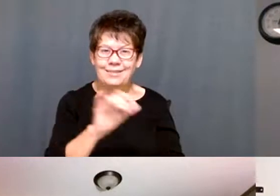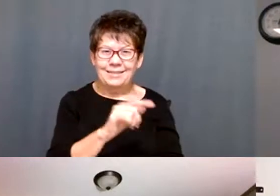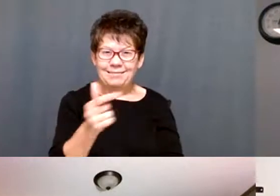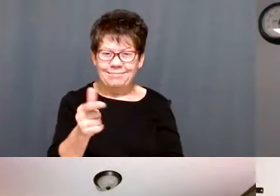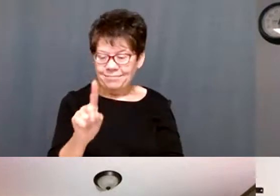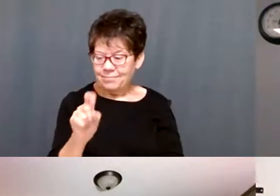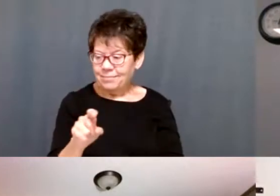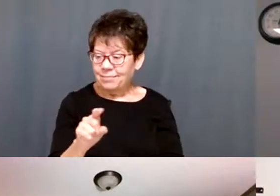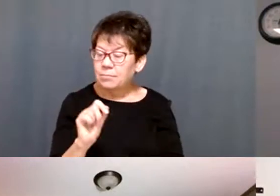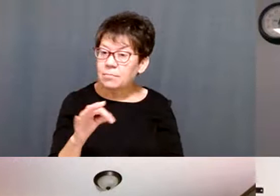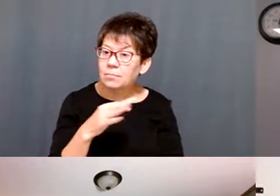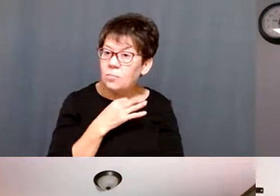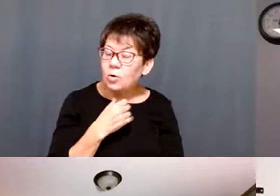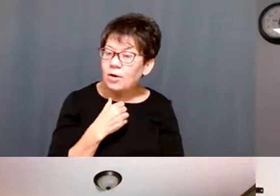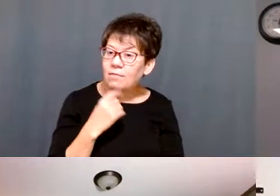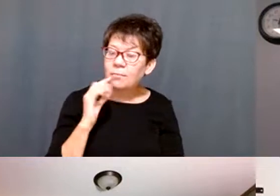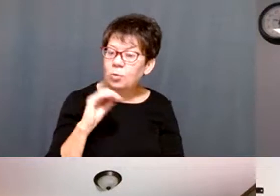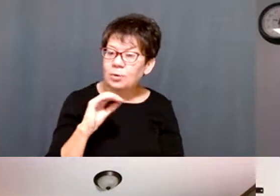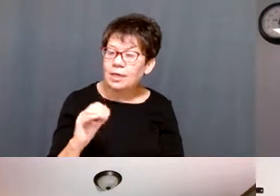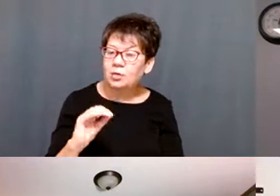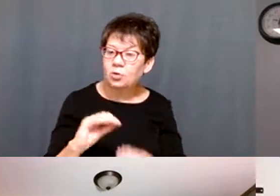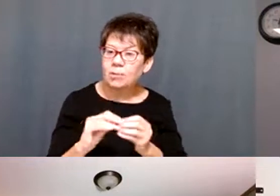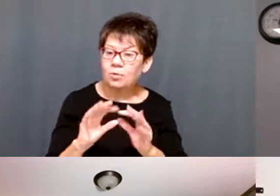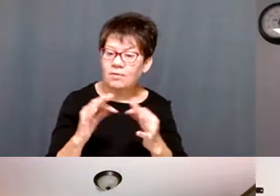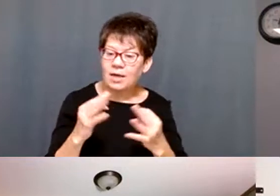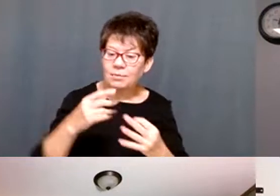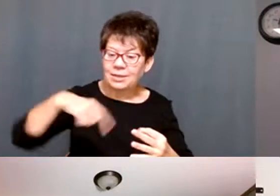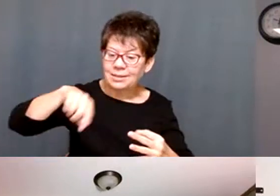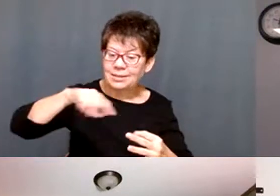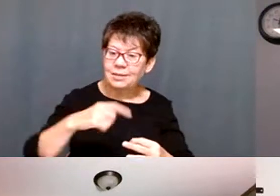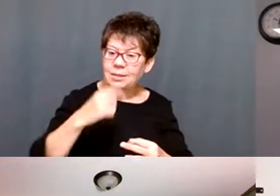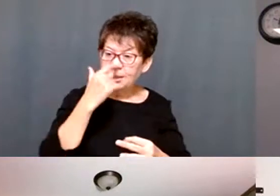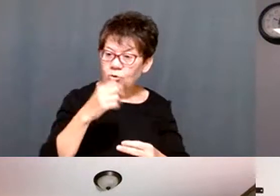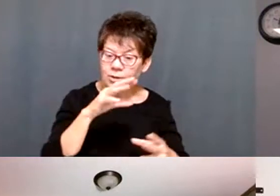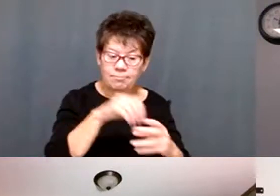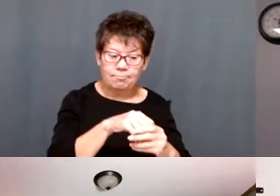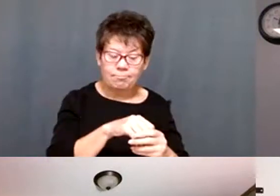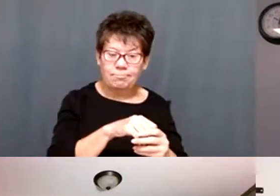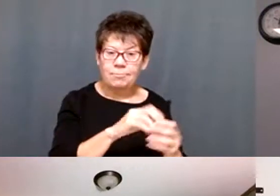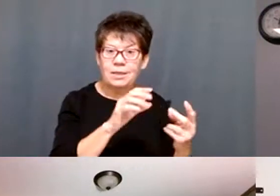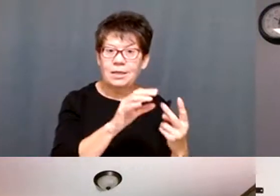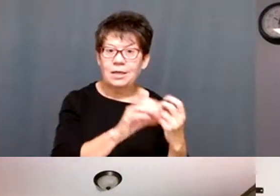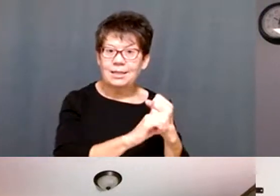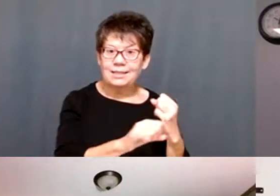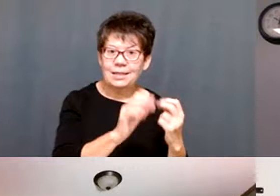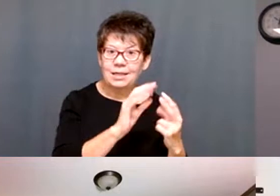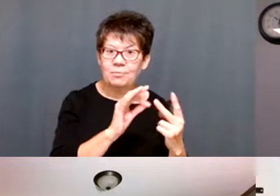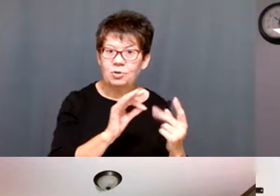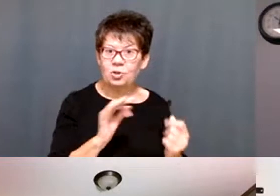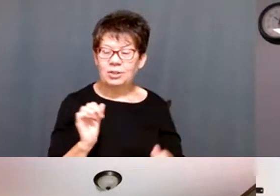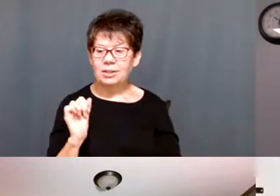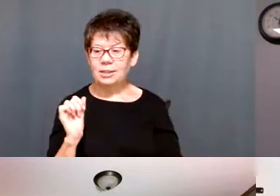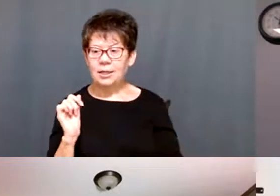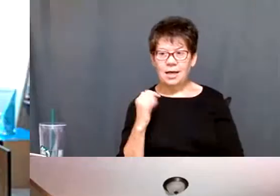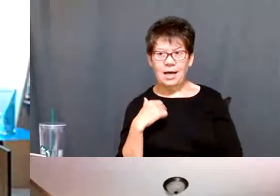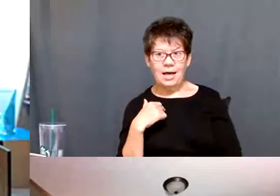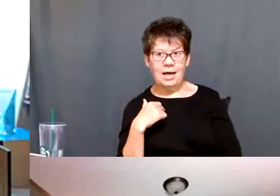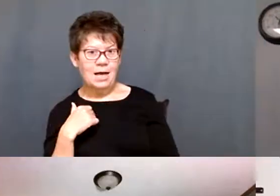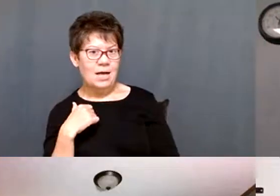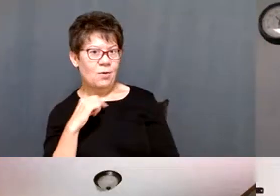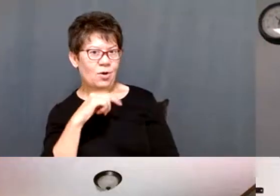curious if you have a number or percentage of families that may be interested in the extended option. And I will hand this one